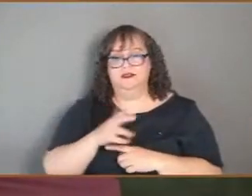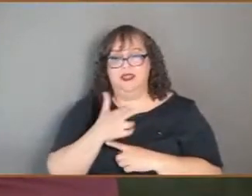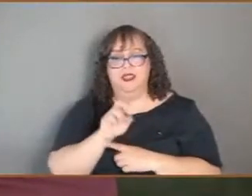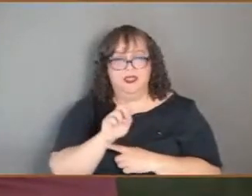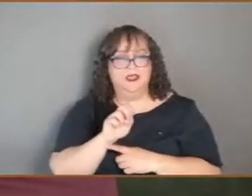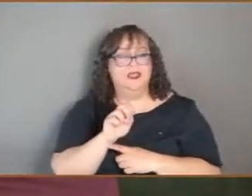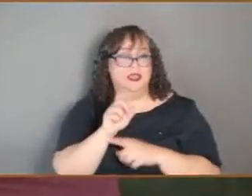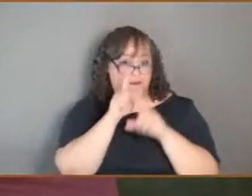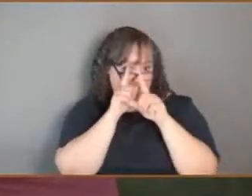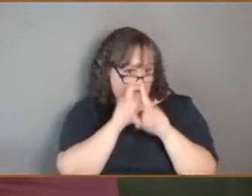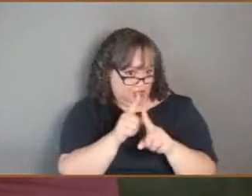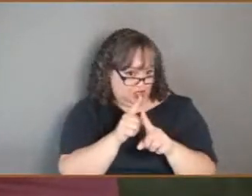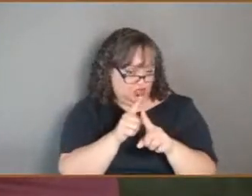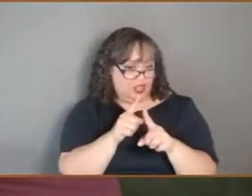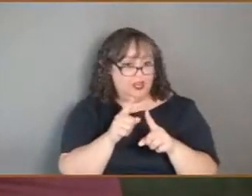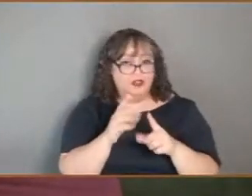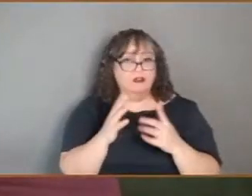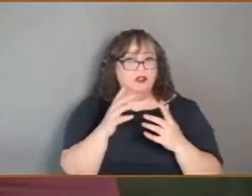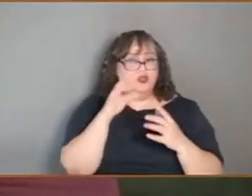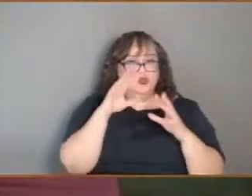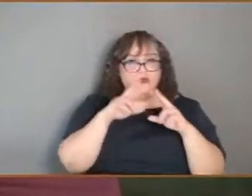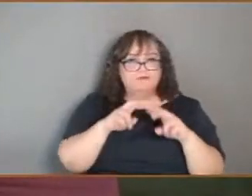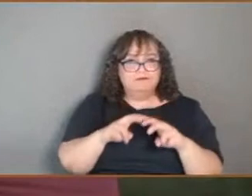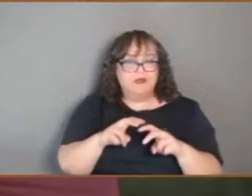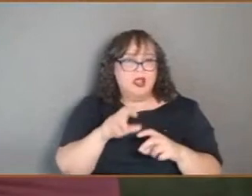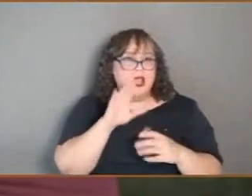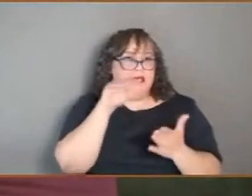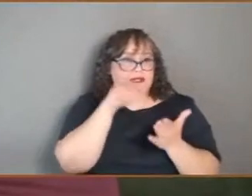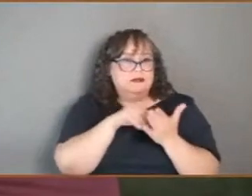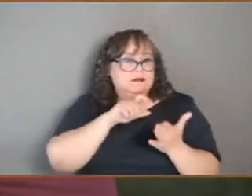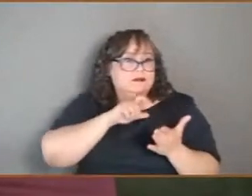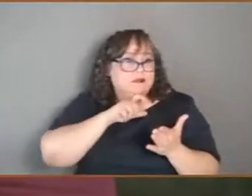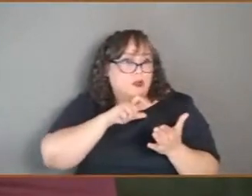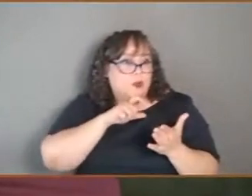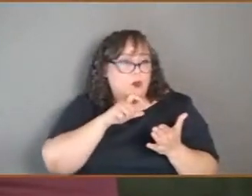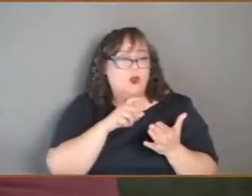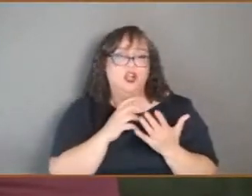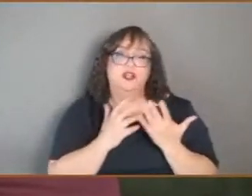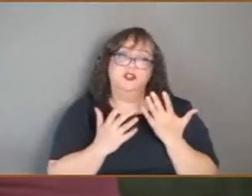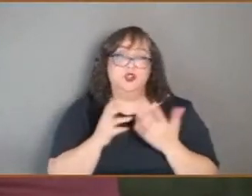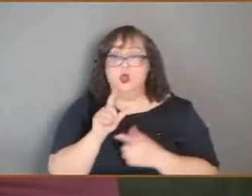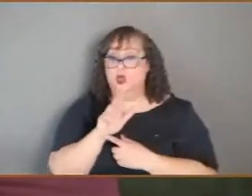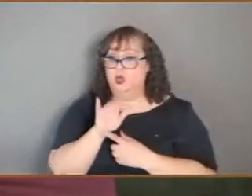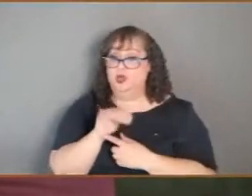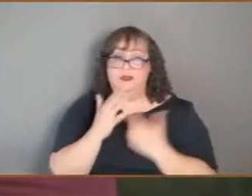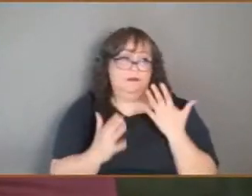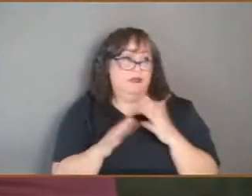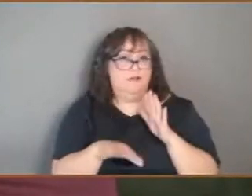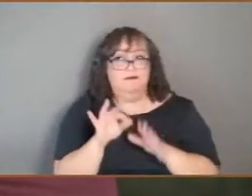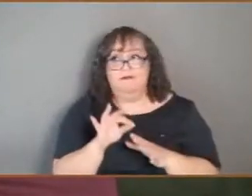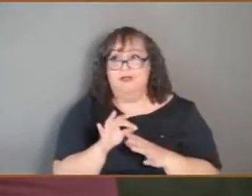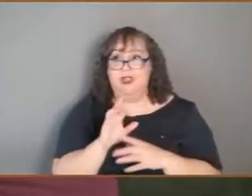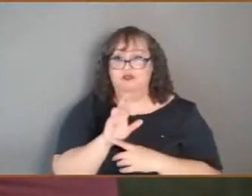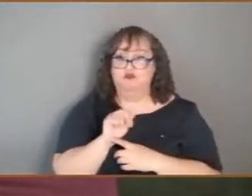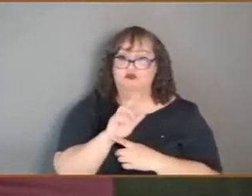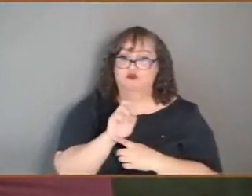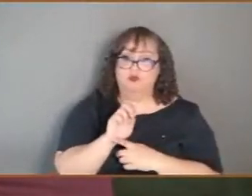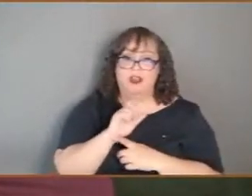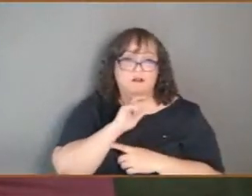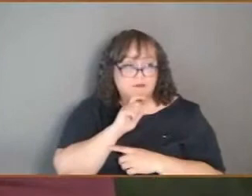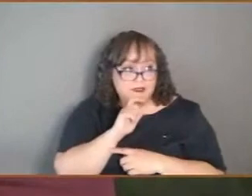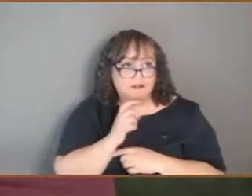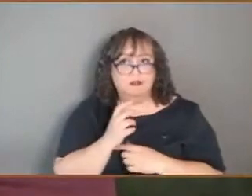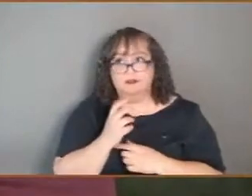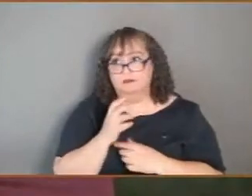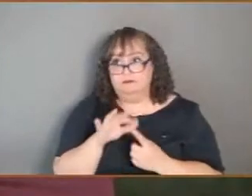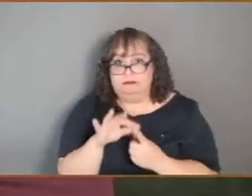So potentially there's an industry out there for mining and resources, right, for our special metals and rare metals. So, you know, we're going to learn